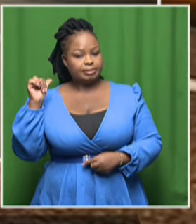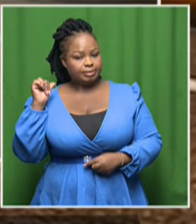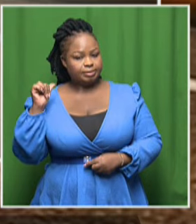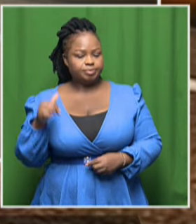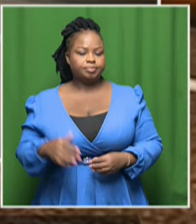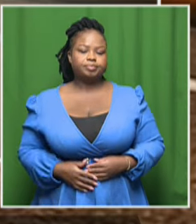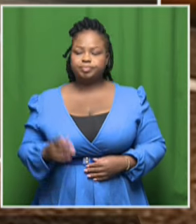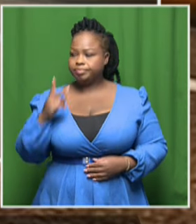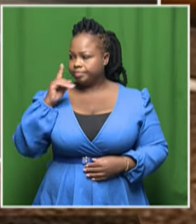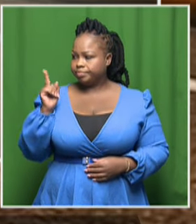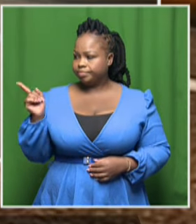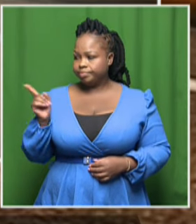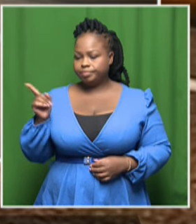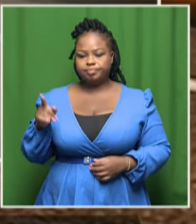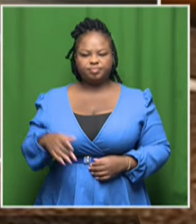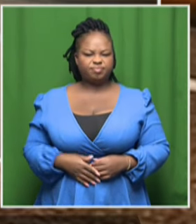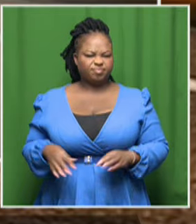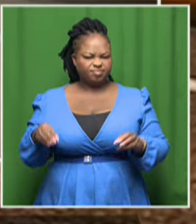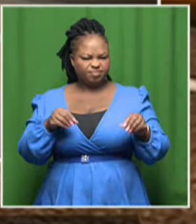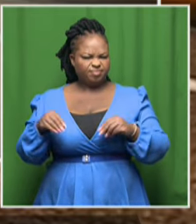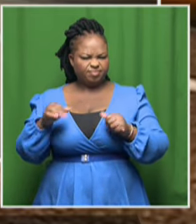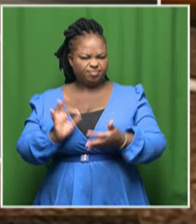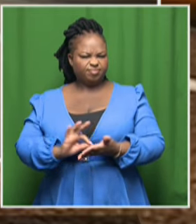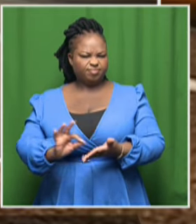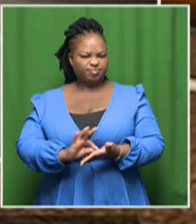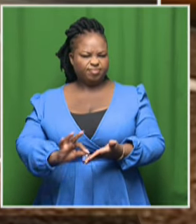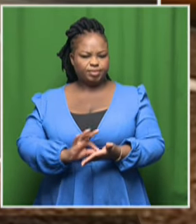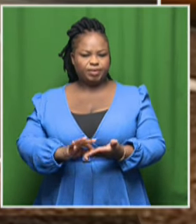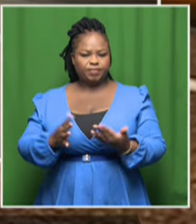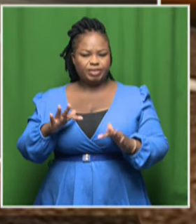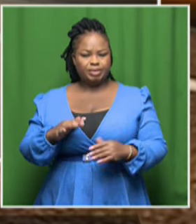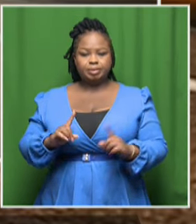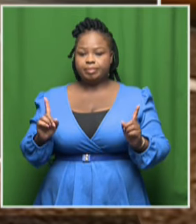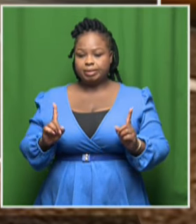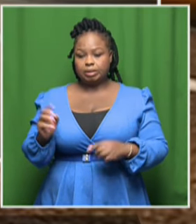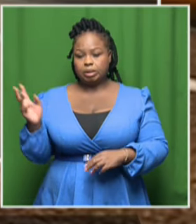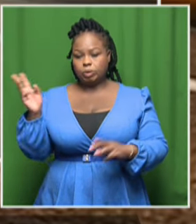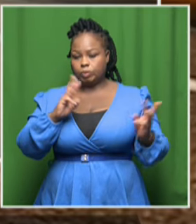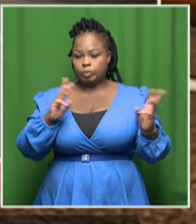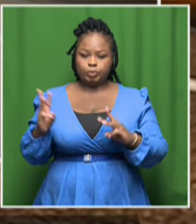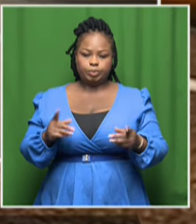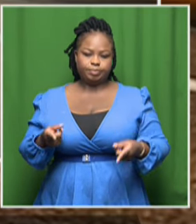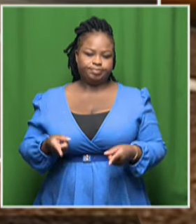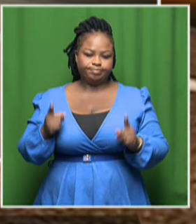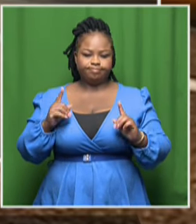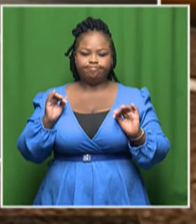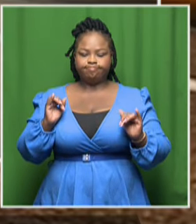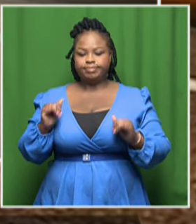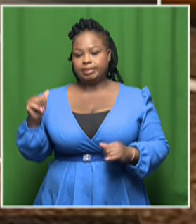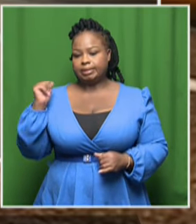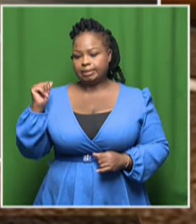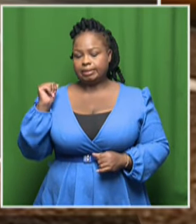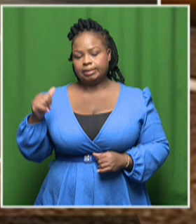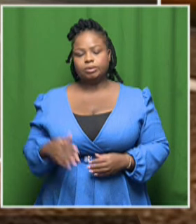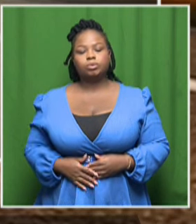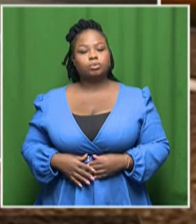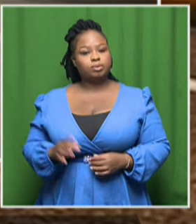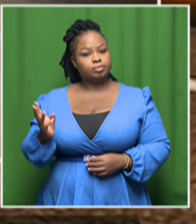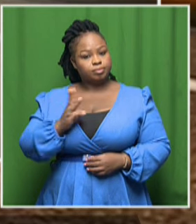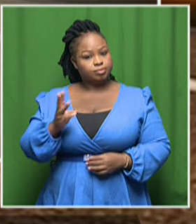yesterday. That was the condition of it. They had some sand clearing guys there, but the wind was pretty persistent all day yesterday. So just a heads